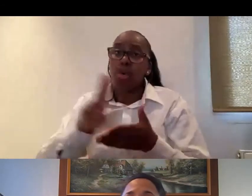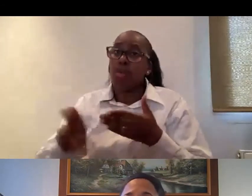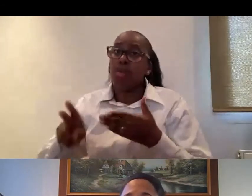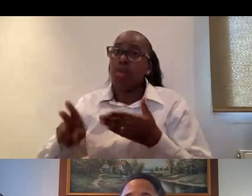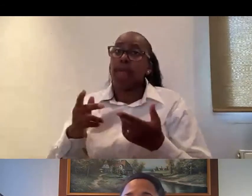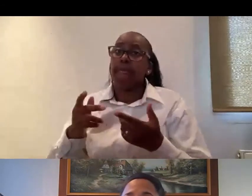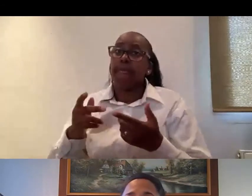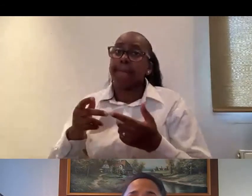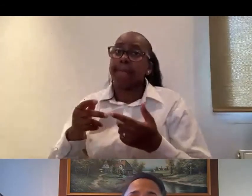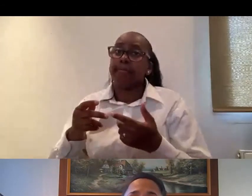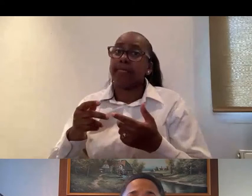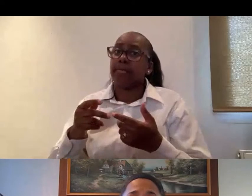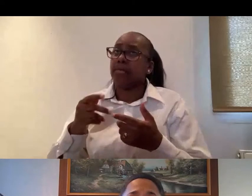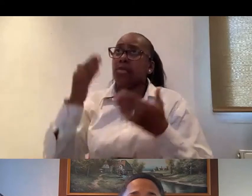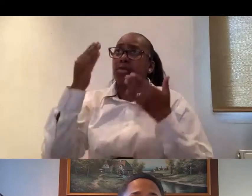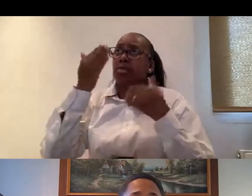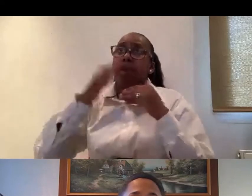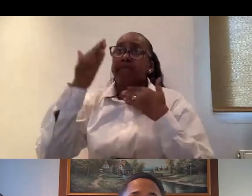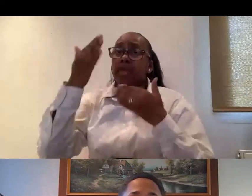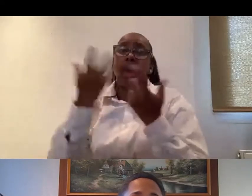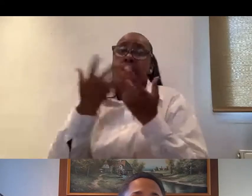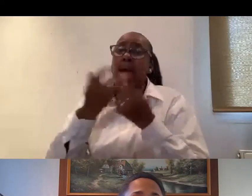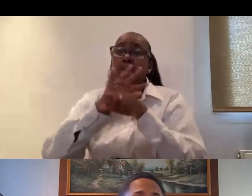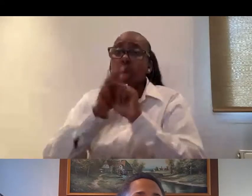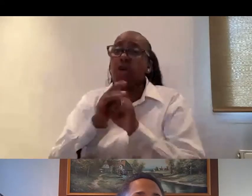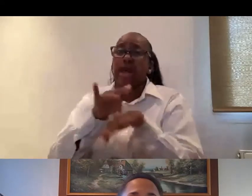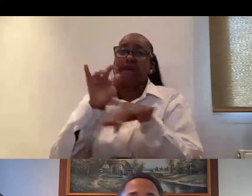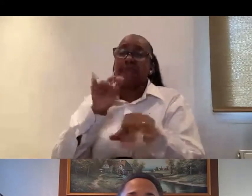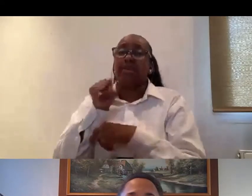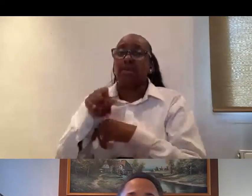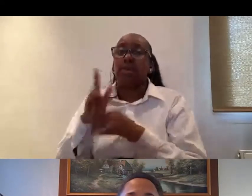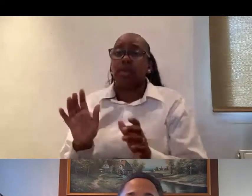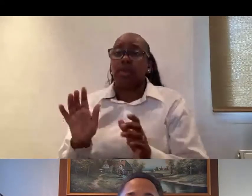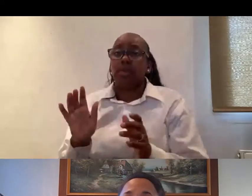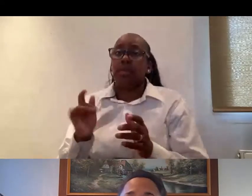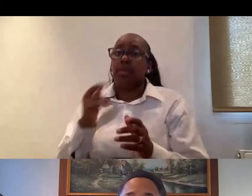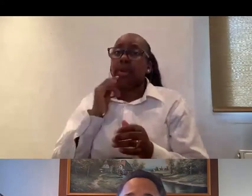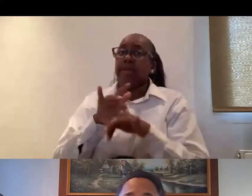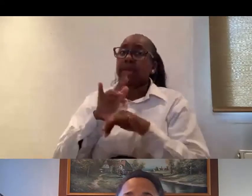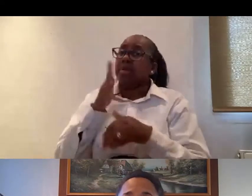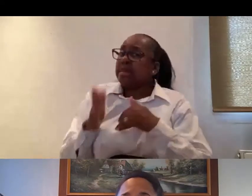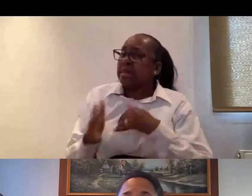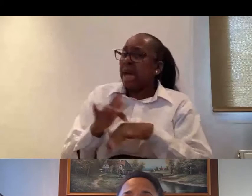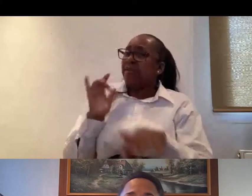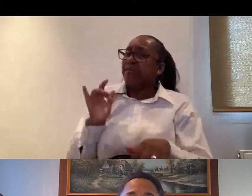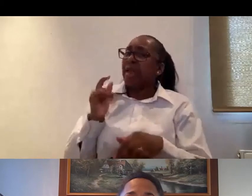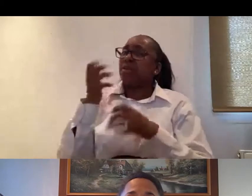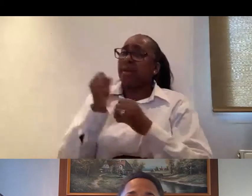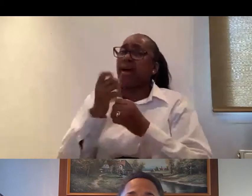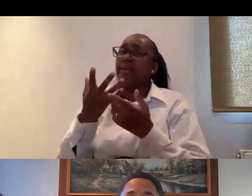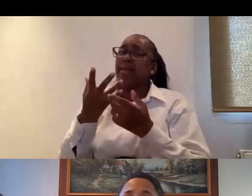never know how badly you're going to be affected. So kind of the side effects of having